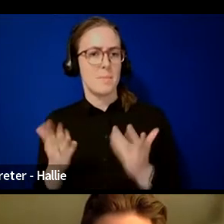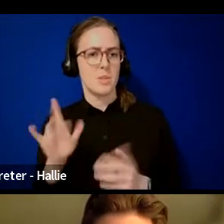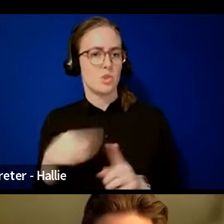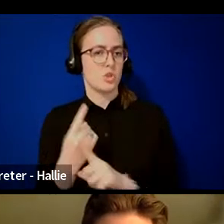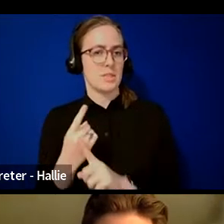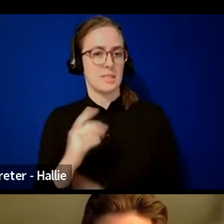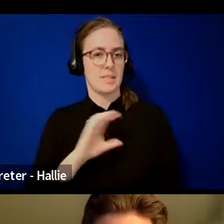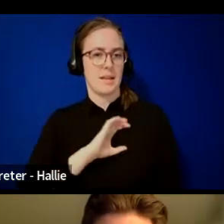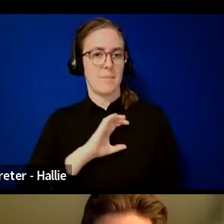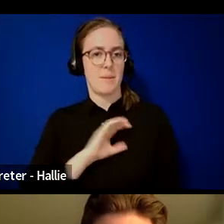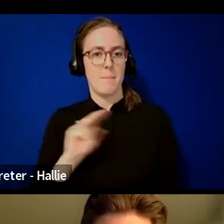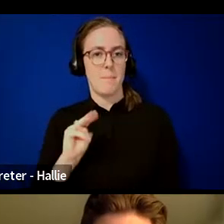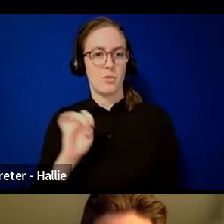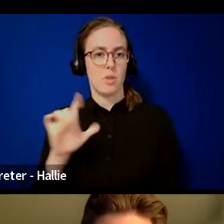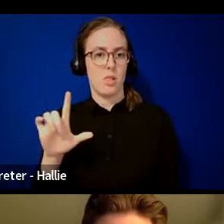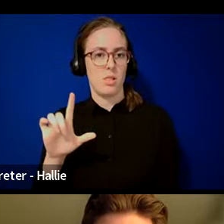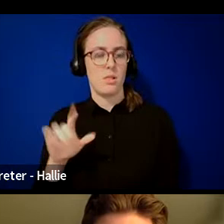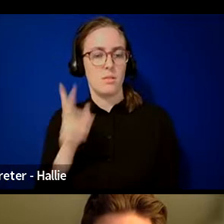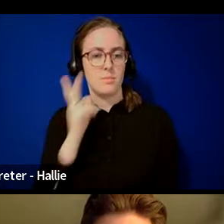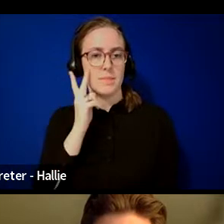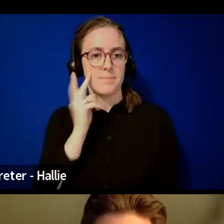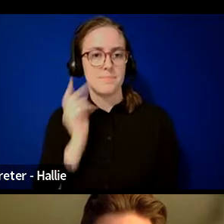now?